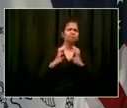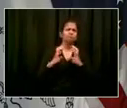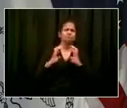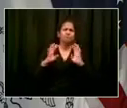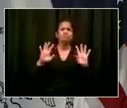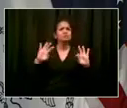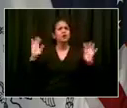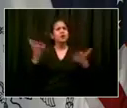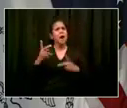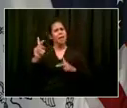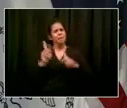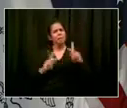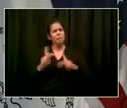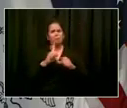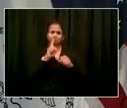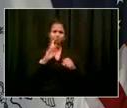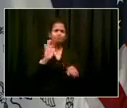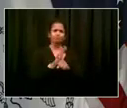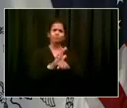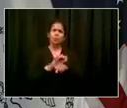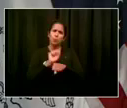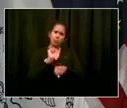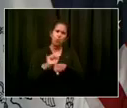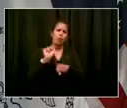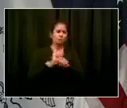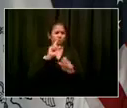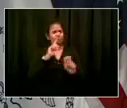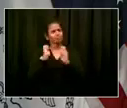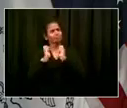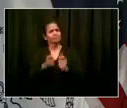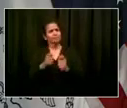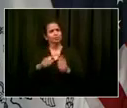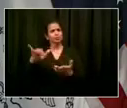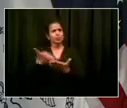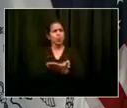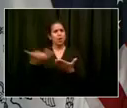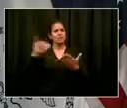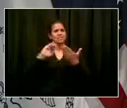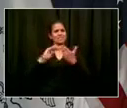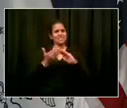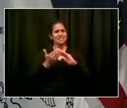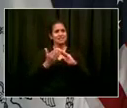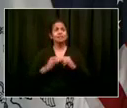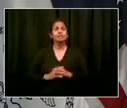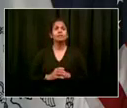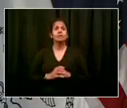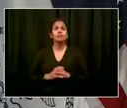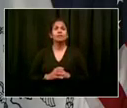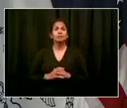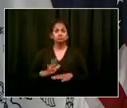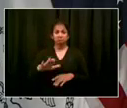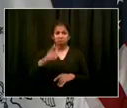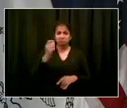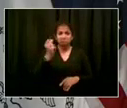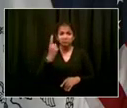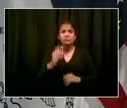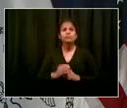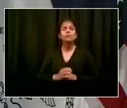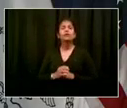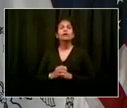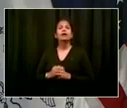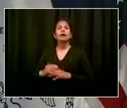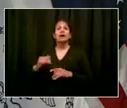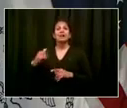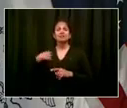No lack of talent. Some people who are leaving after fully 7 straight years of doing this work.